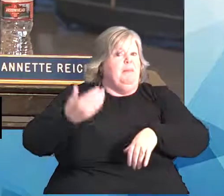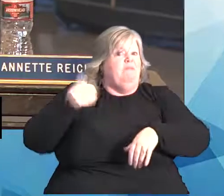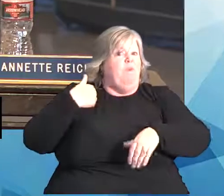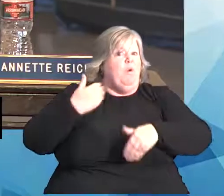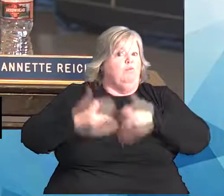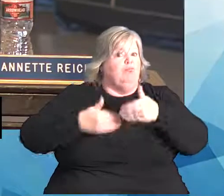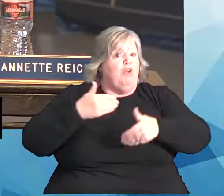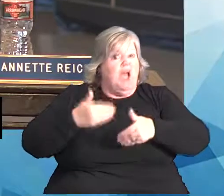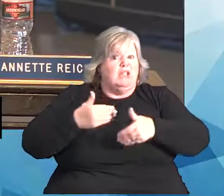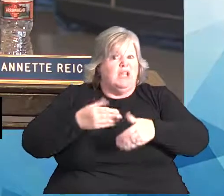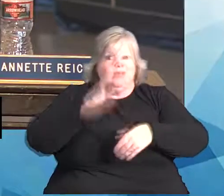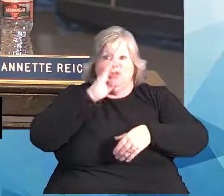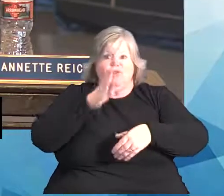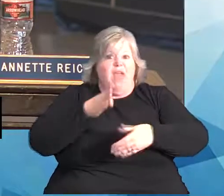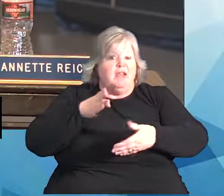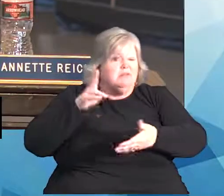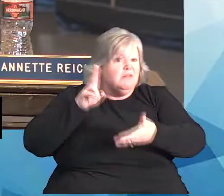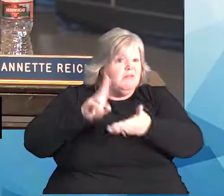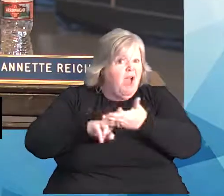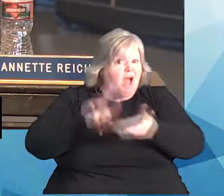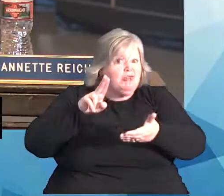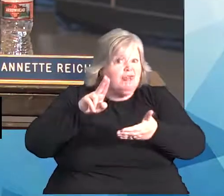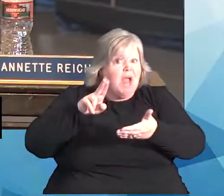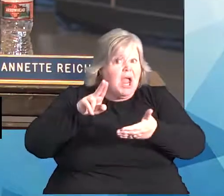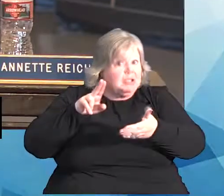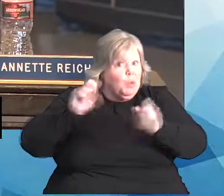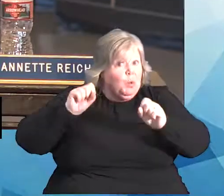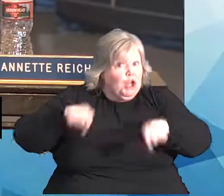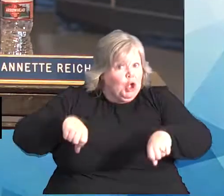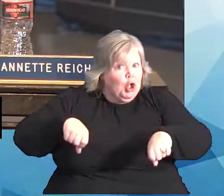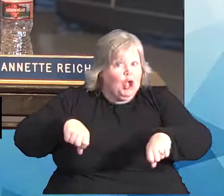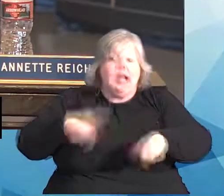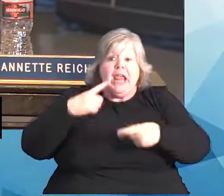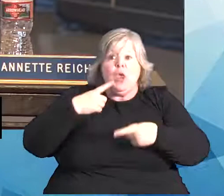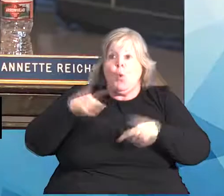do it again that way. It worked with